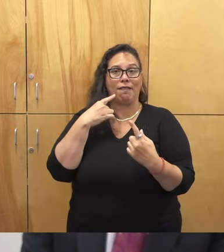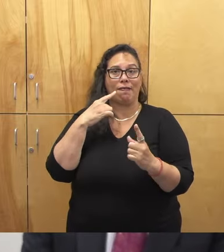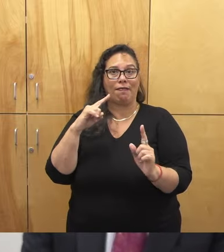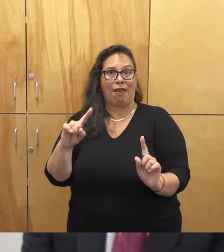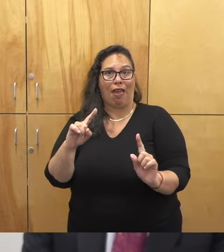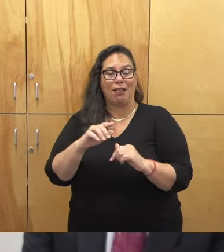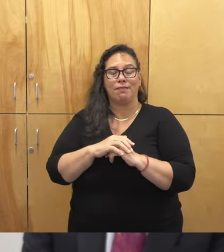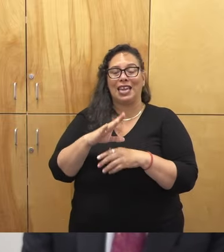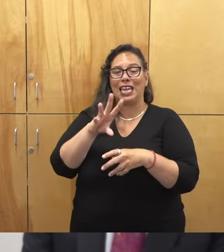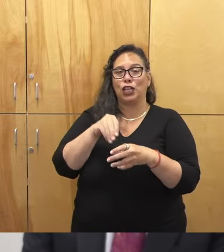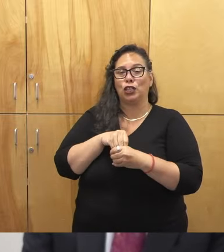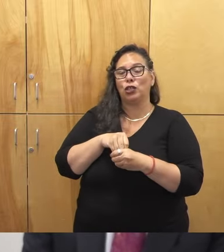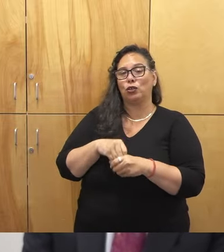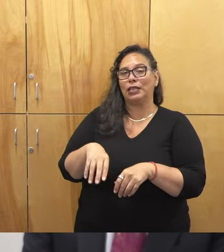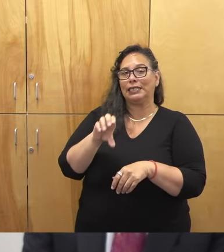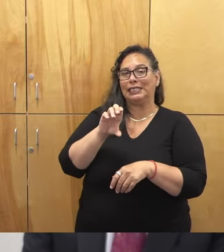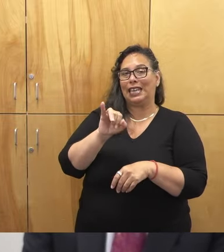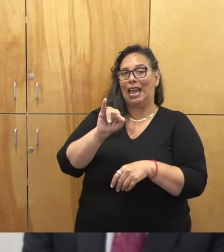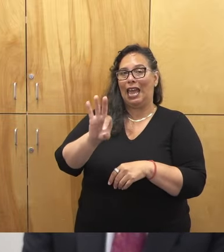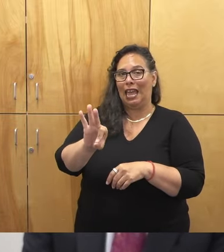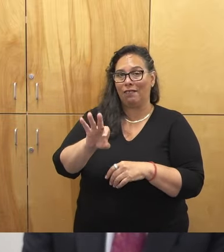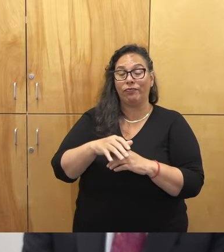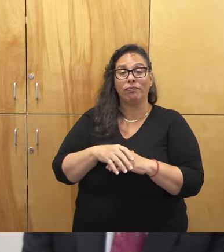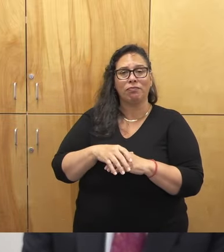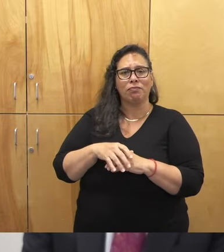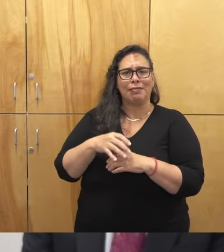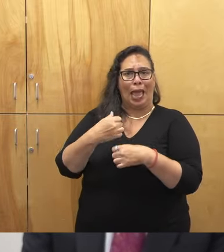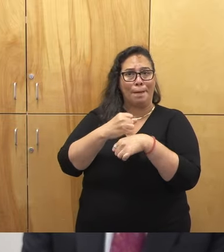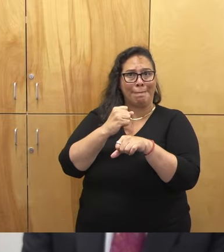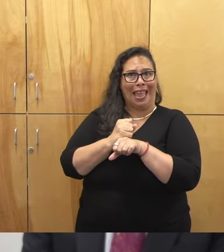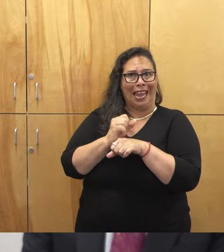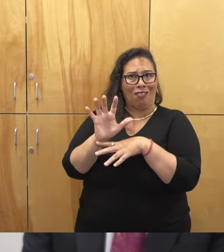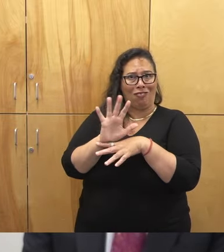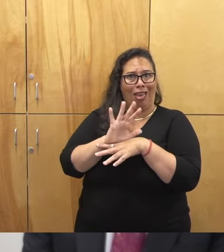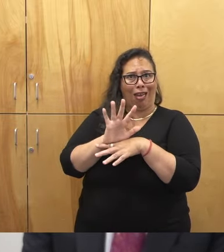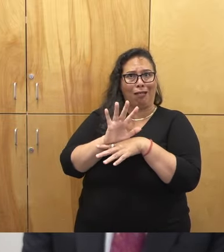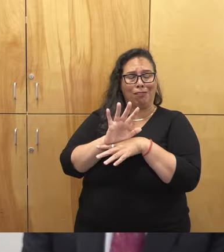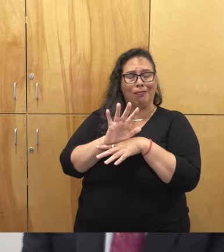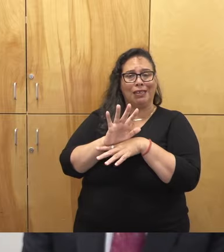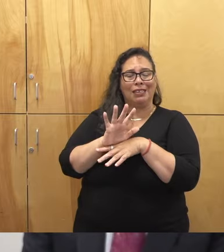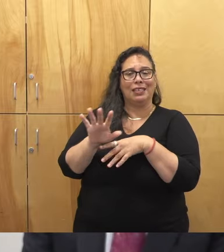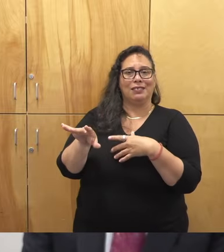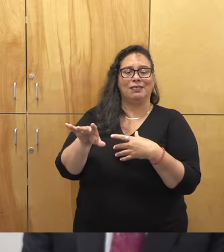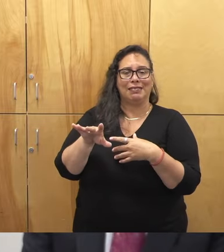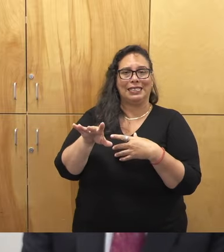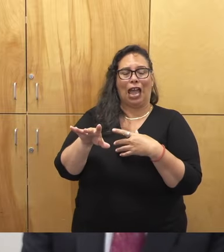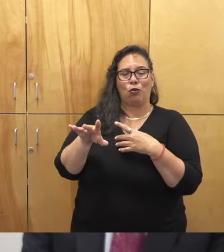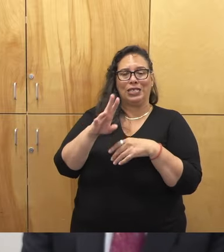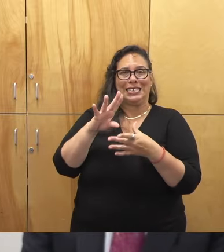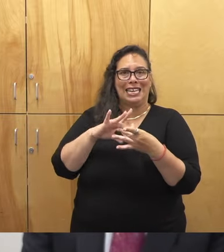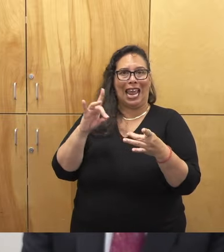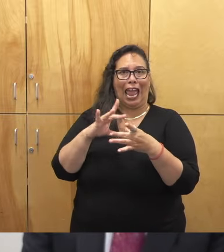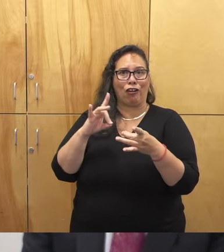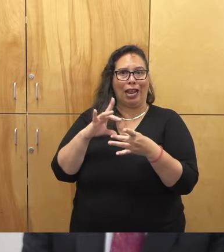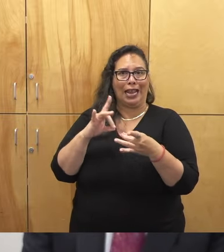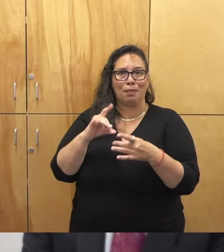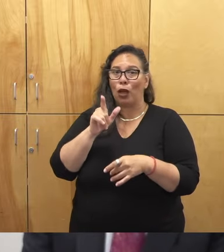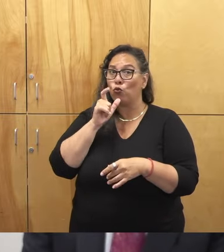had a documentary produced on him that was narrated by none other than Poly graduate Snoop Dogg.